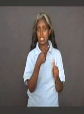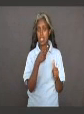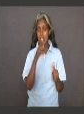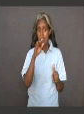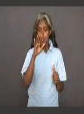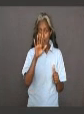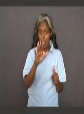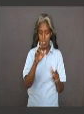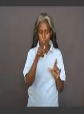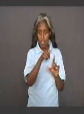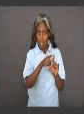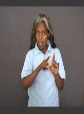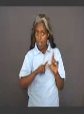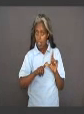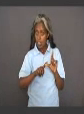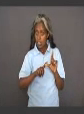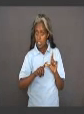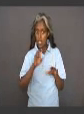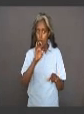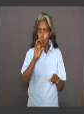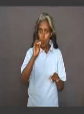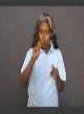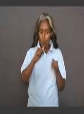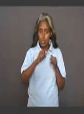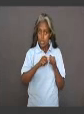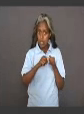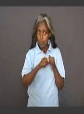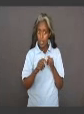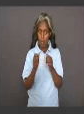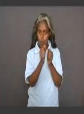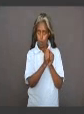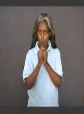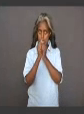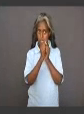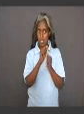5 angles that are coterminal with a